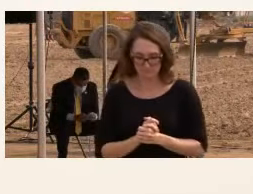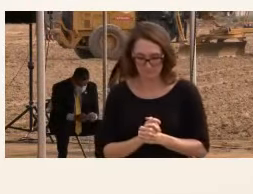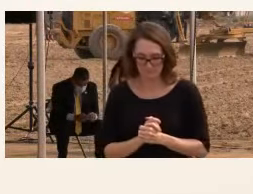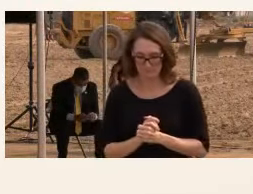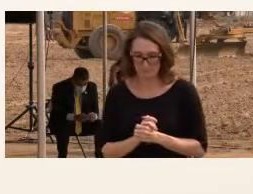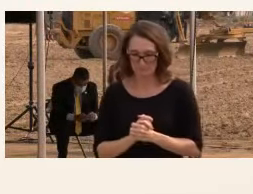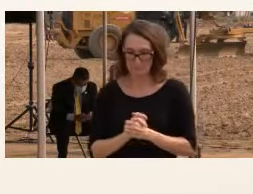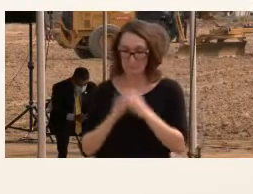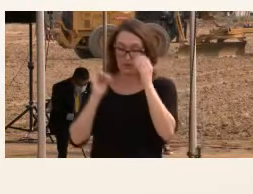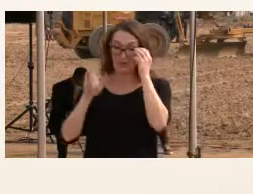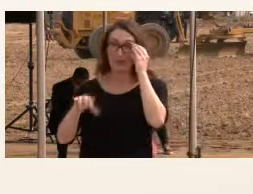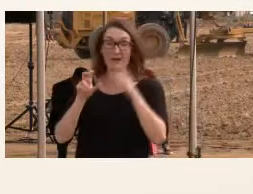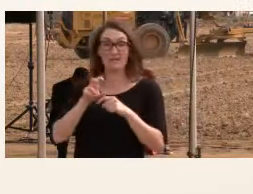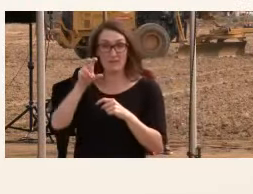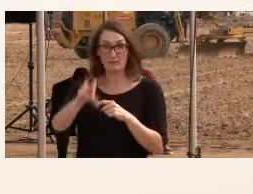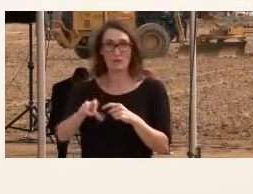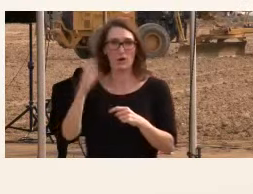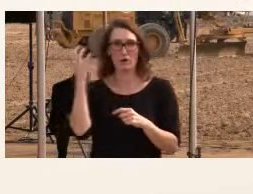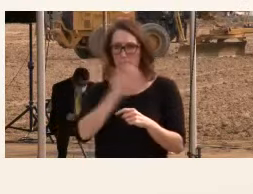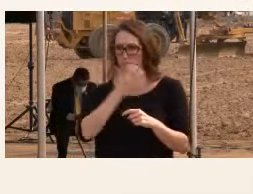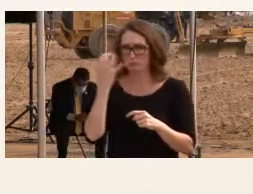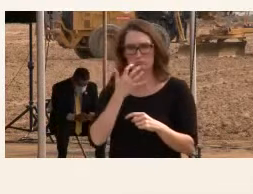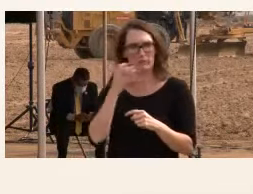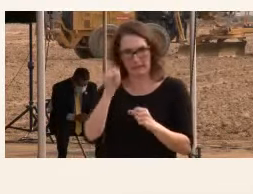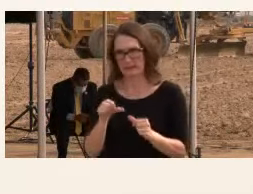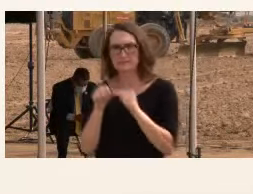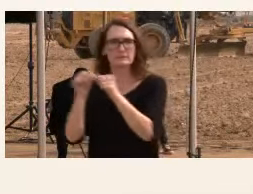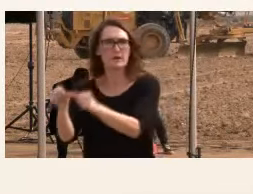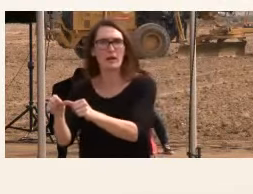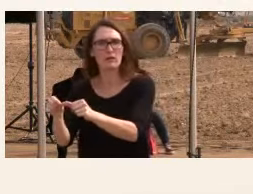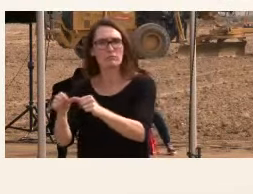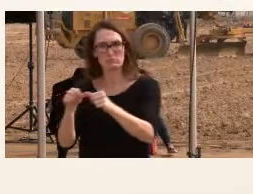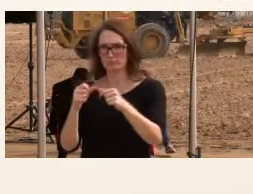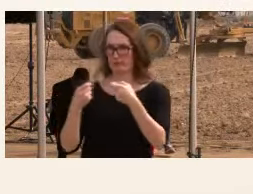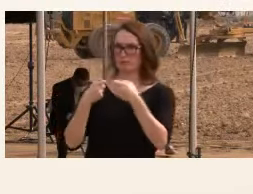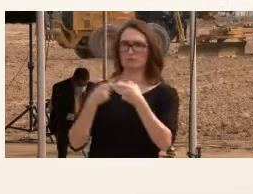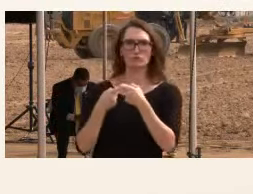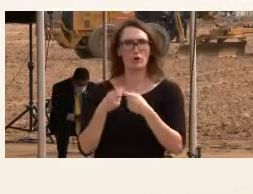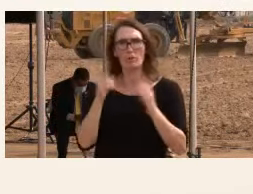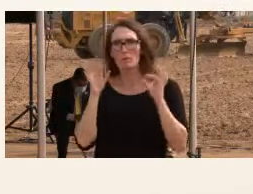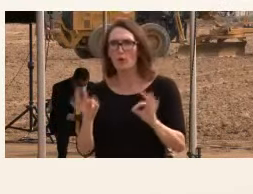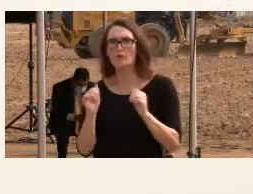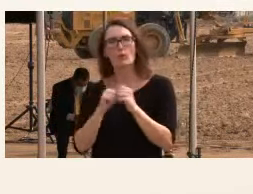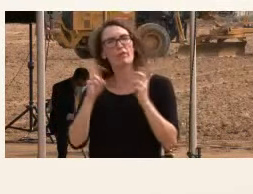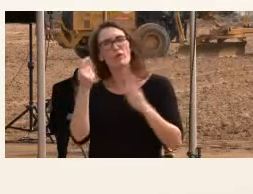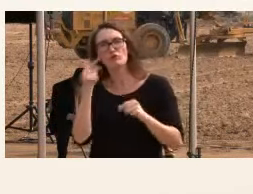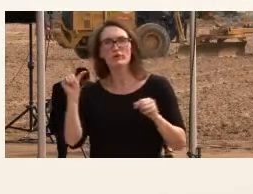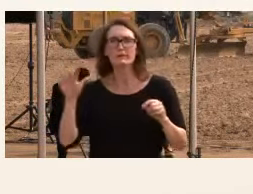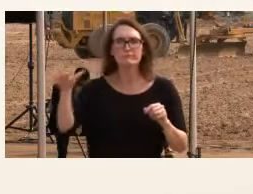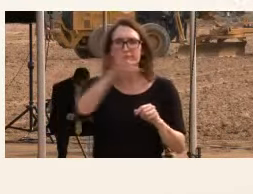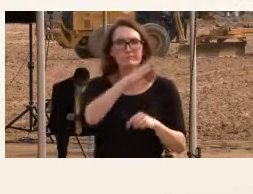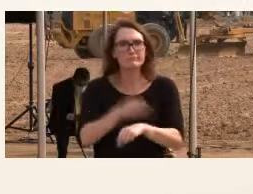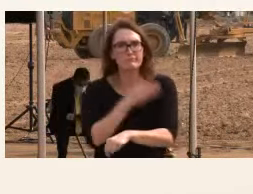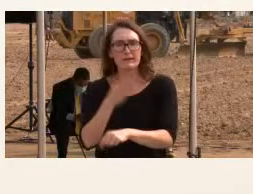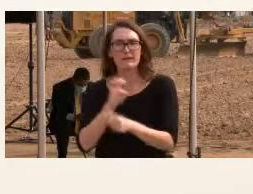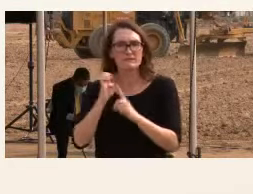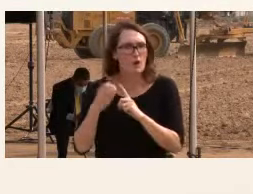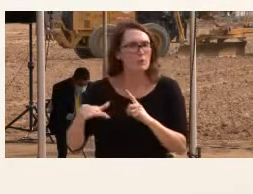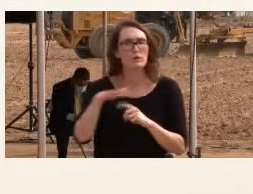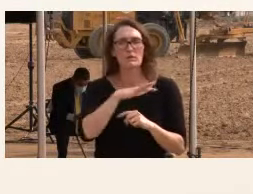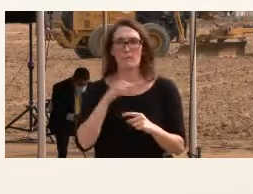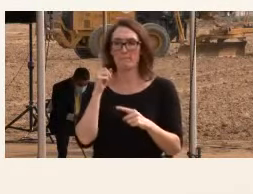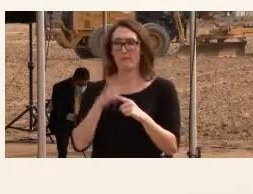is sustainable and catalytic. It provides the community with necessary greening and infrastructure improvements while